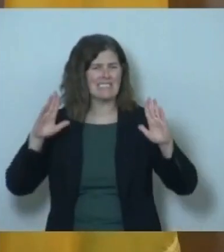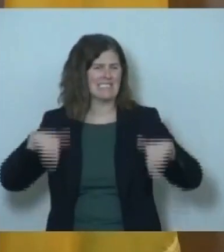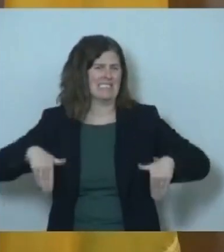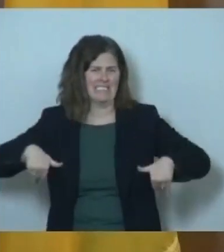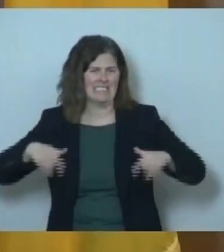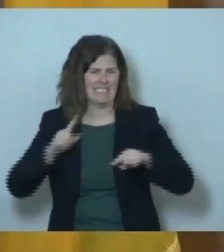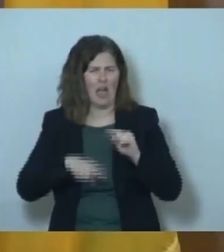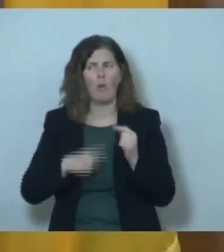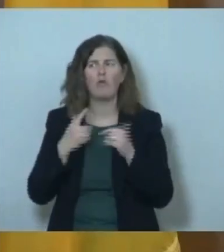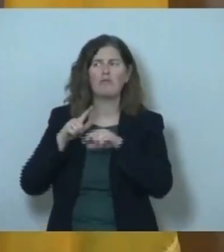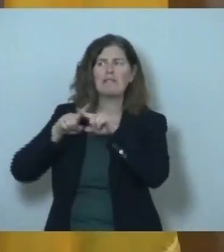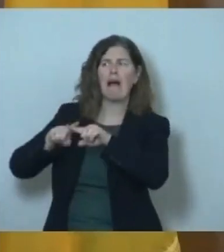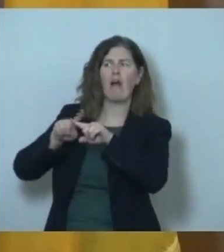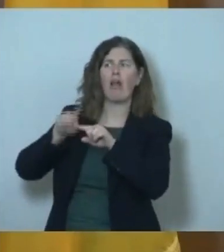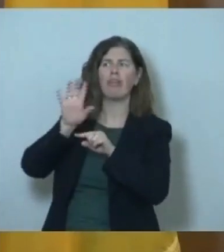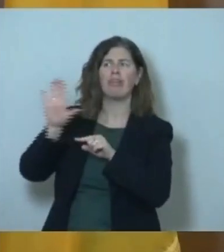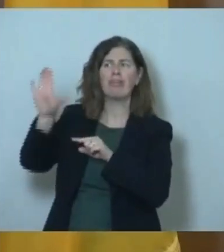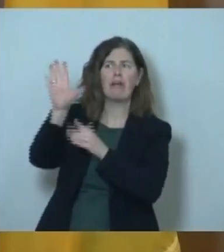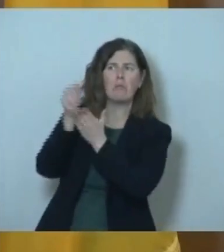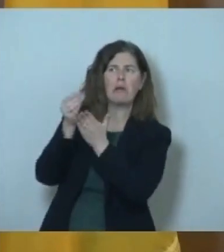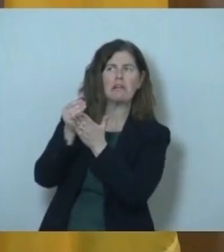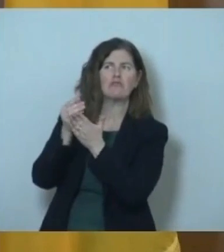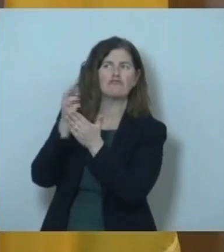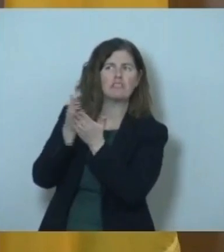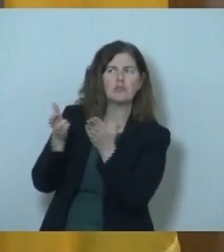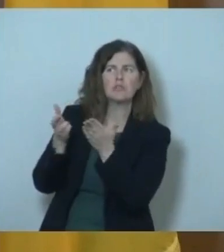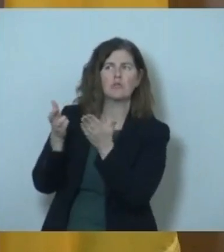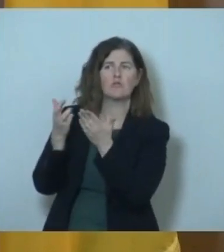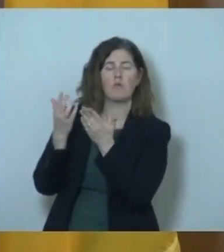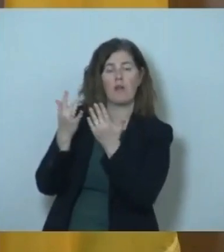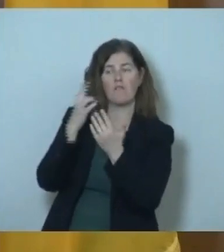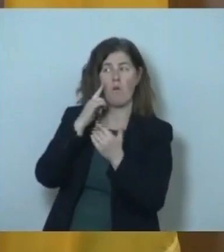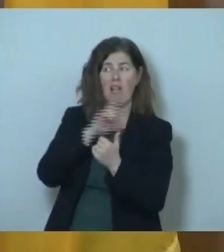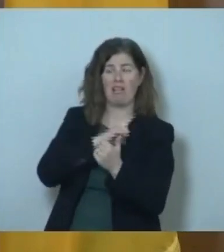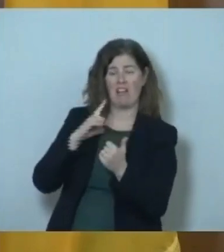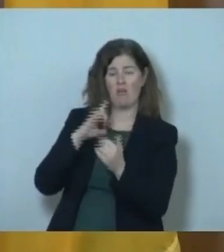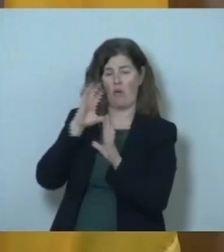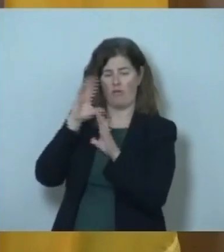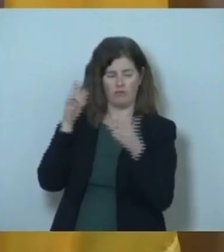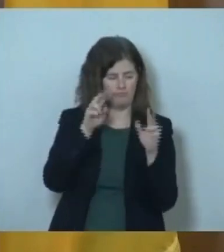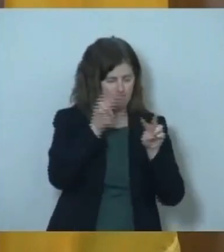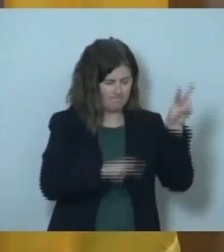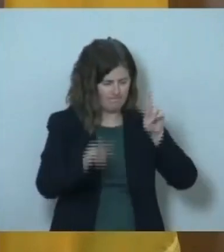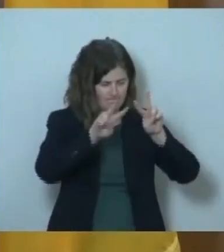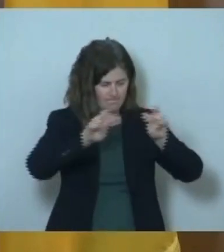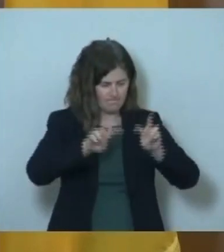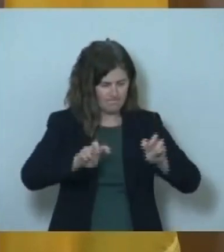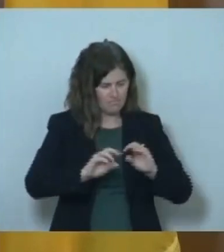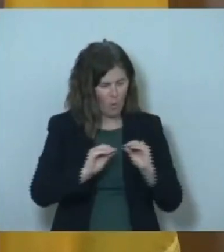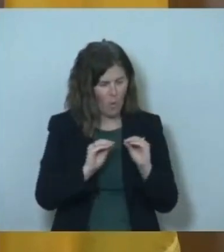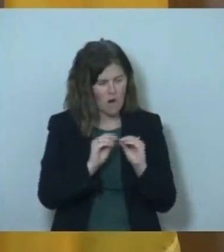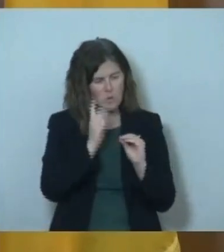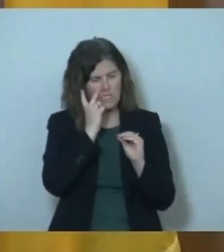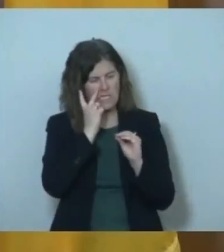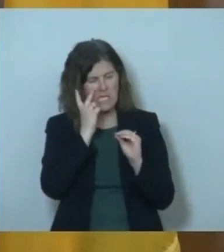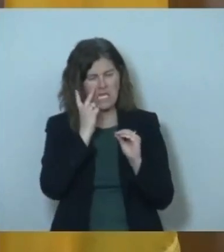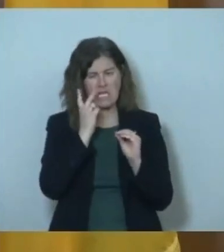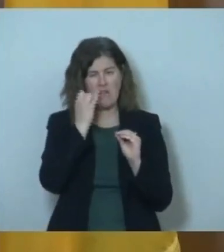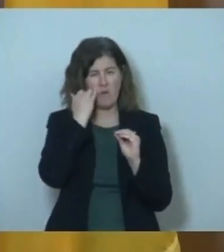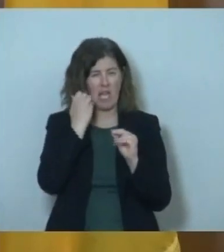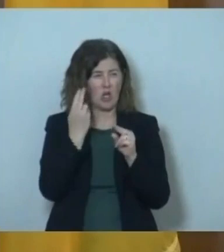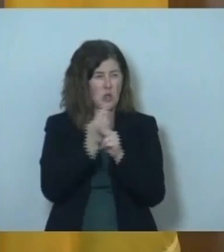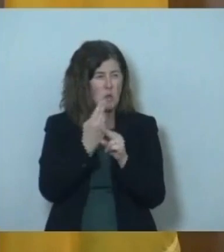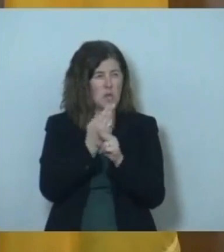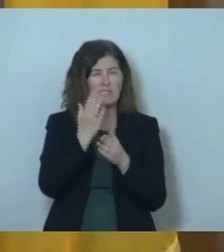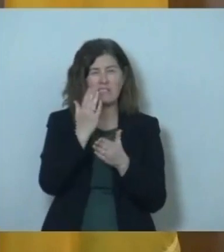resources, and we are counting on that the legislature is going to have to take a look at allowing us to tap a